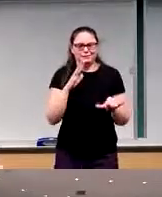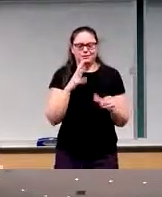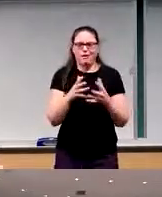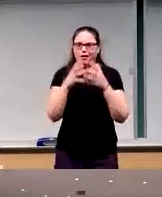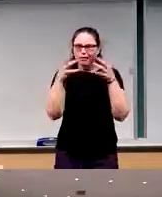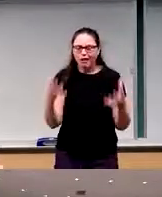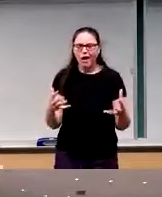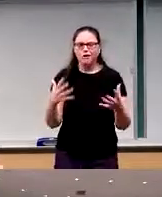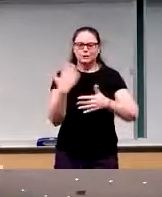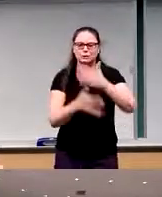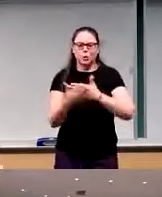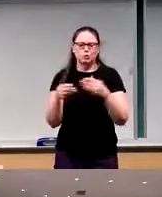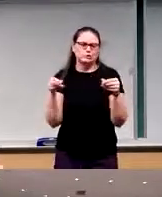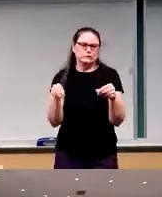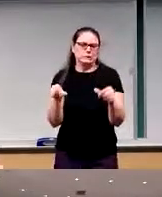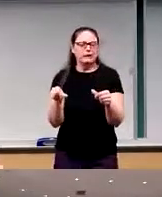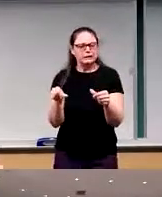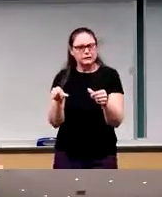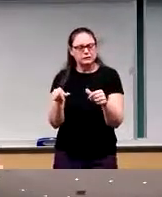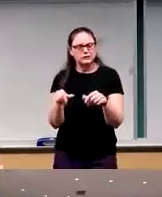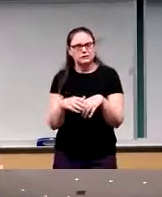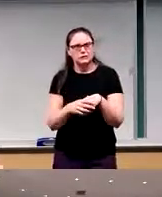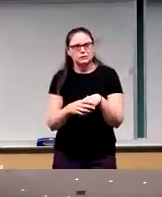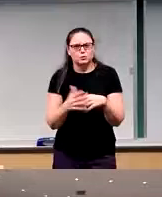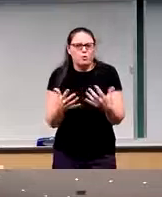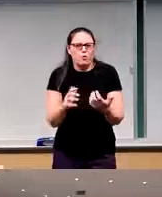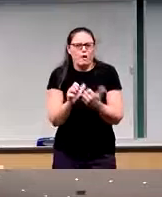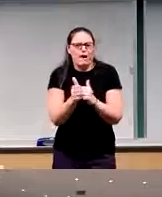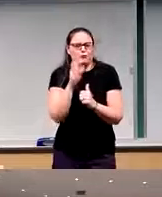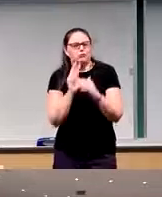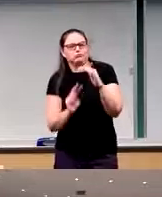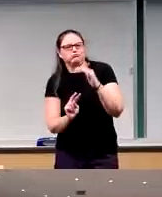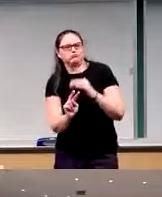nation's social spending. So how would you foresee